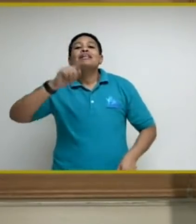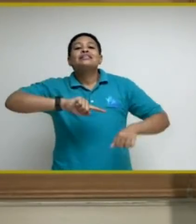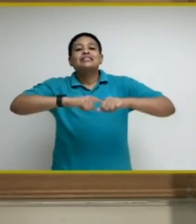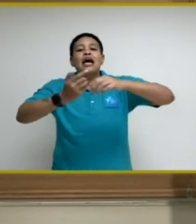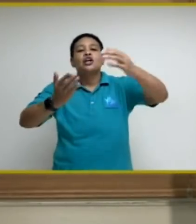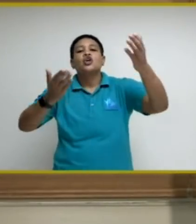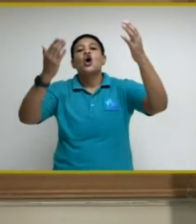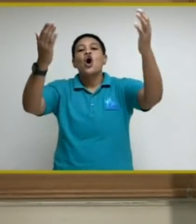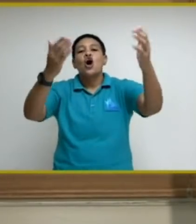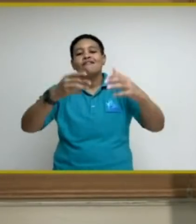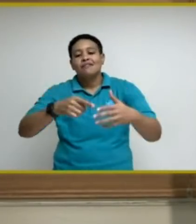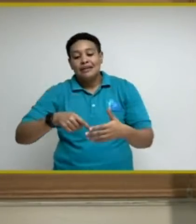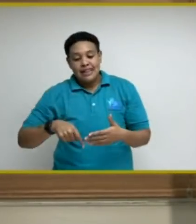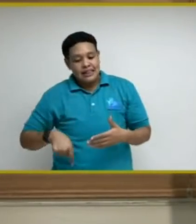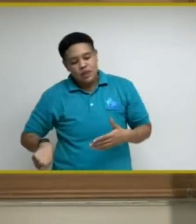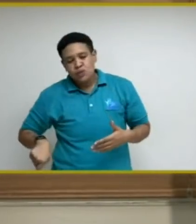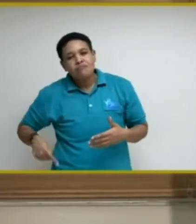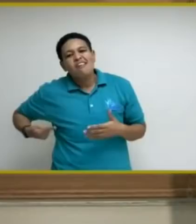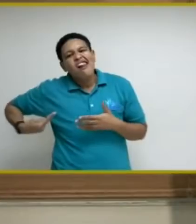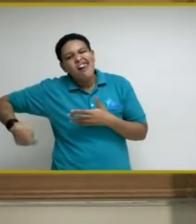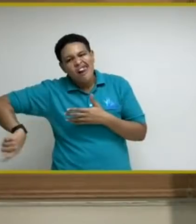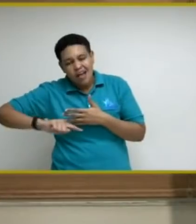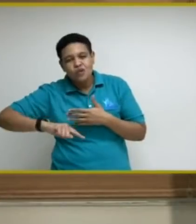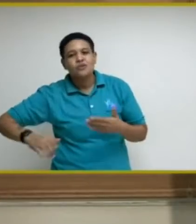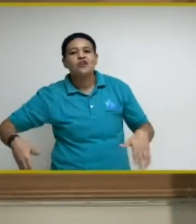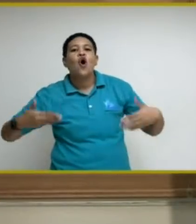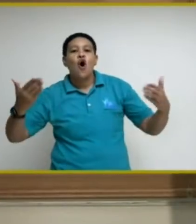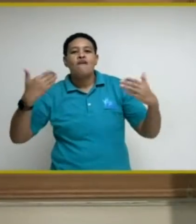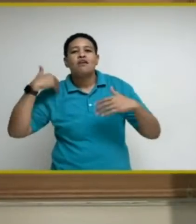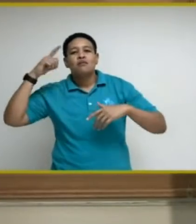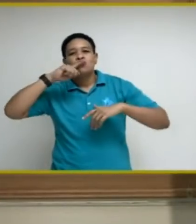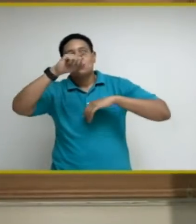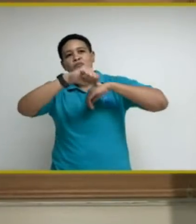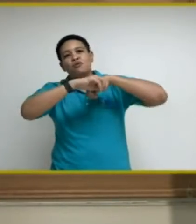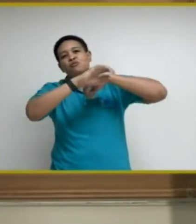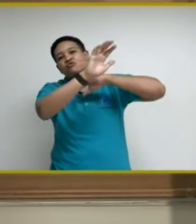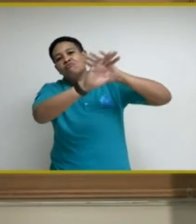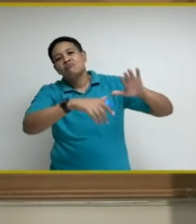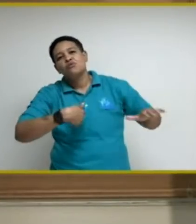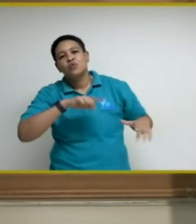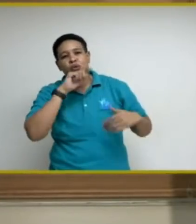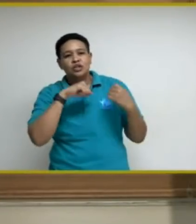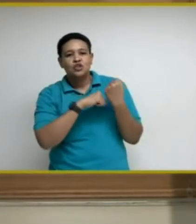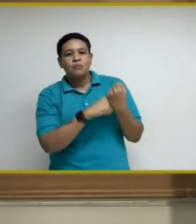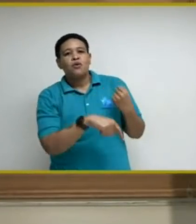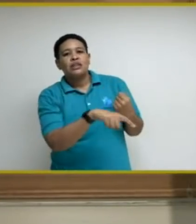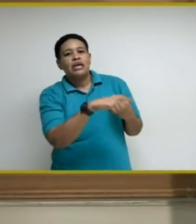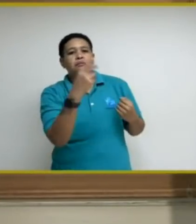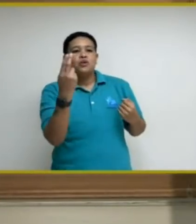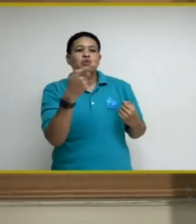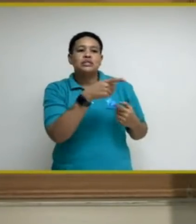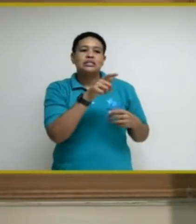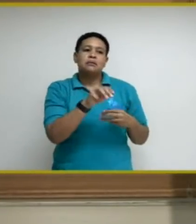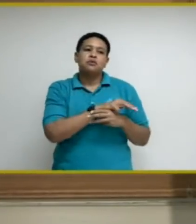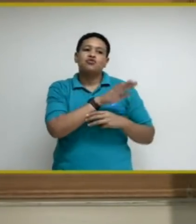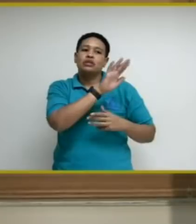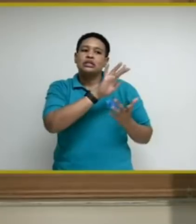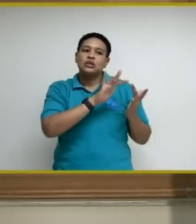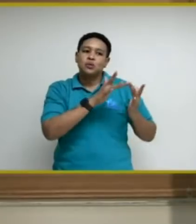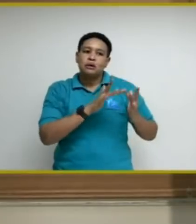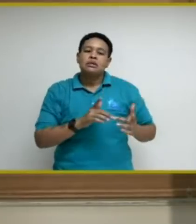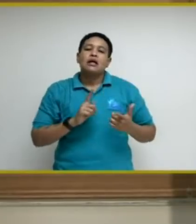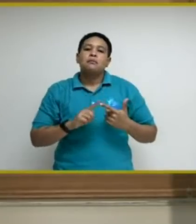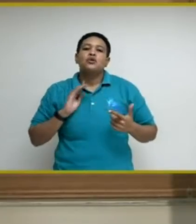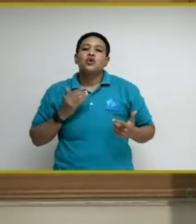offer in the new week. And I'm sure they'll do their own promotion. We will assist them too using the ministry website and